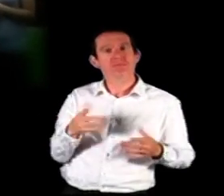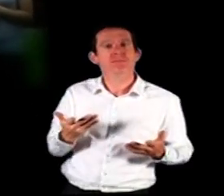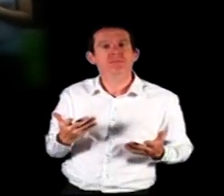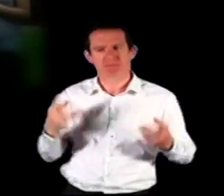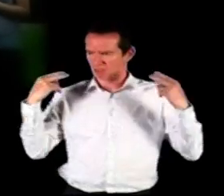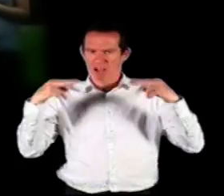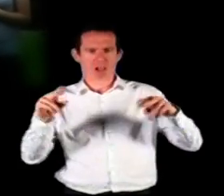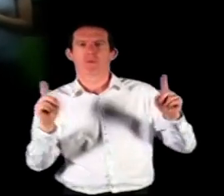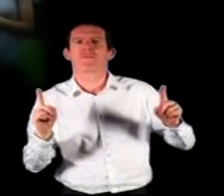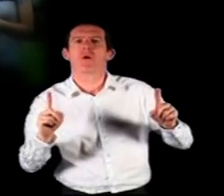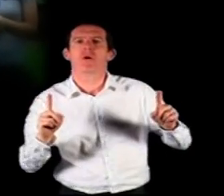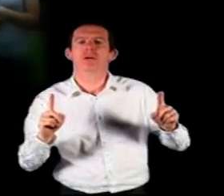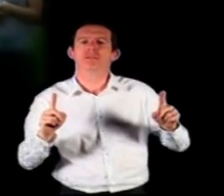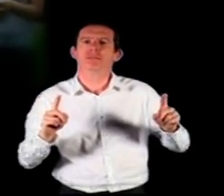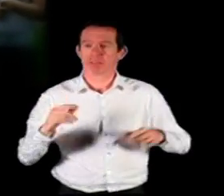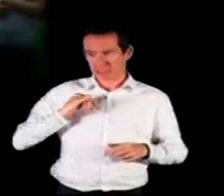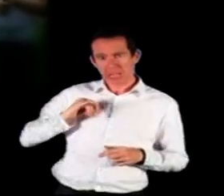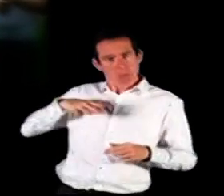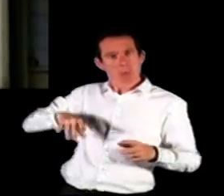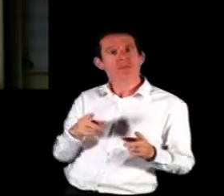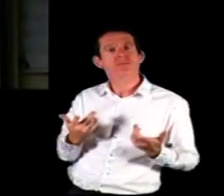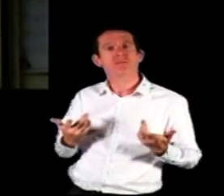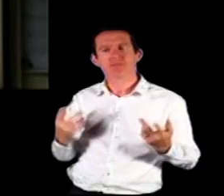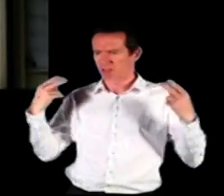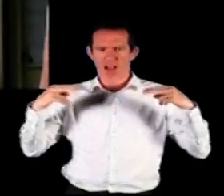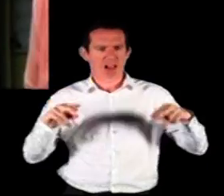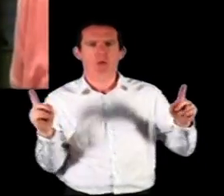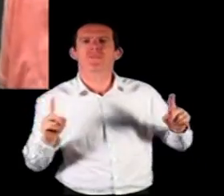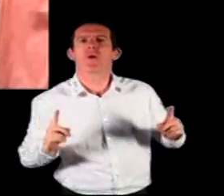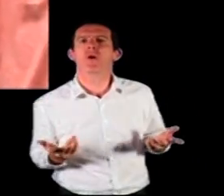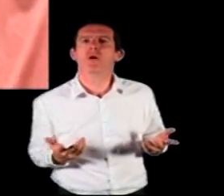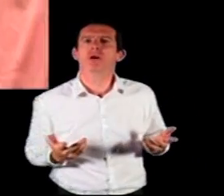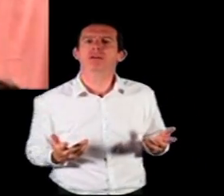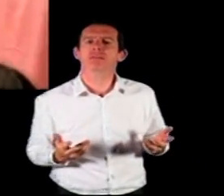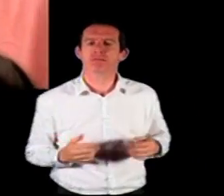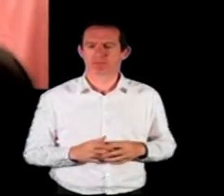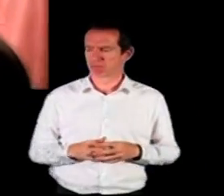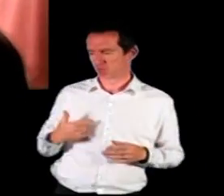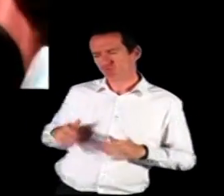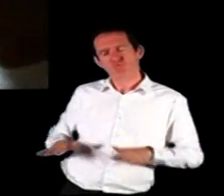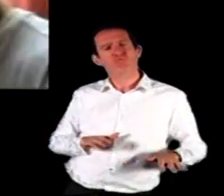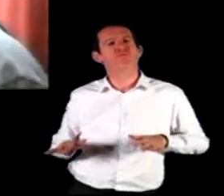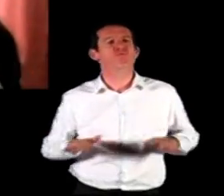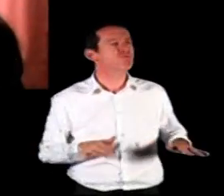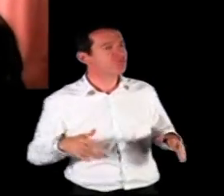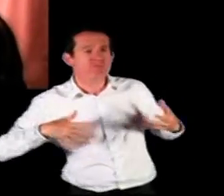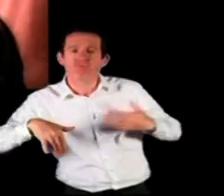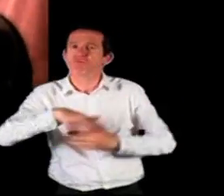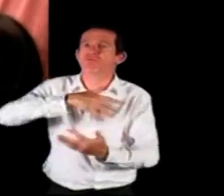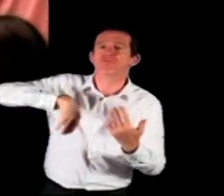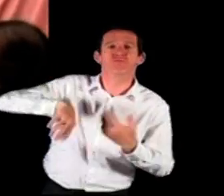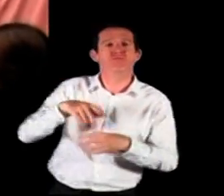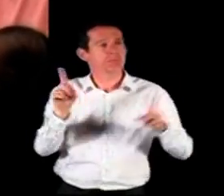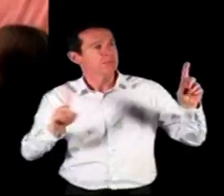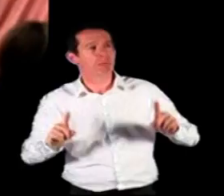stare at me in the street. Me. You don't want to be me. You stare at me in the street. I want to